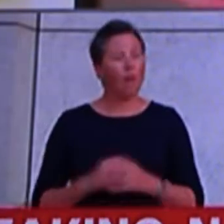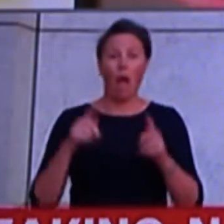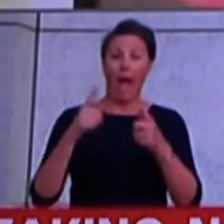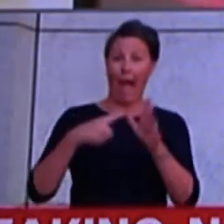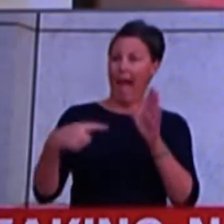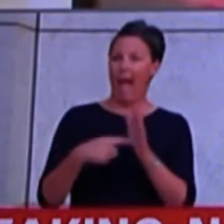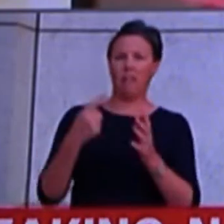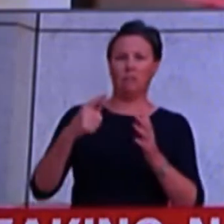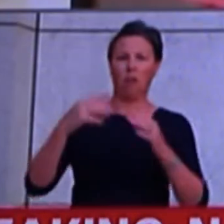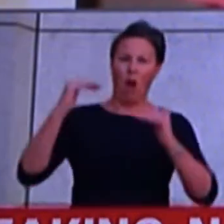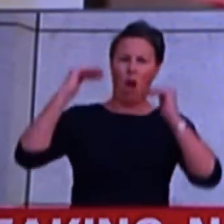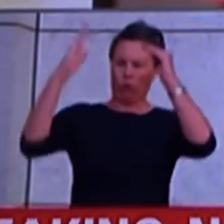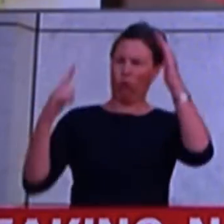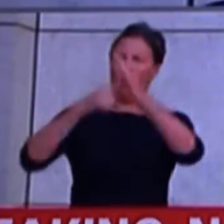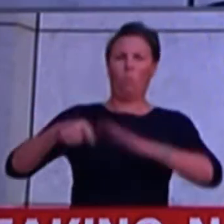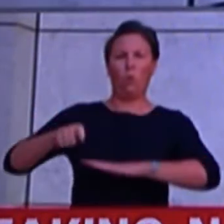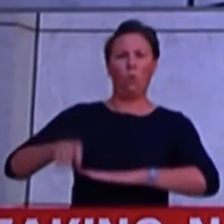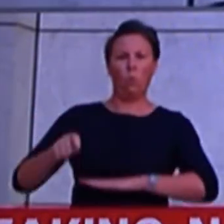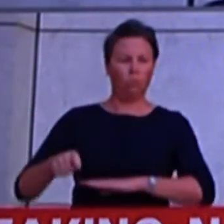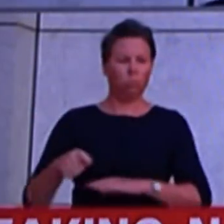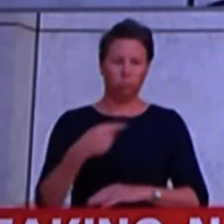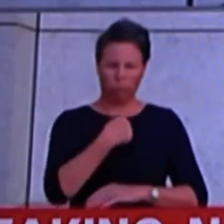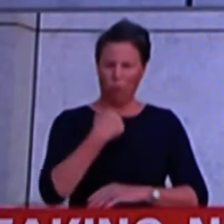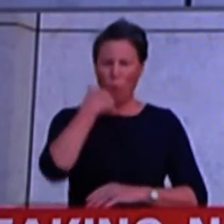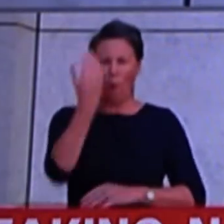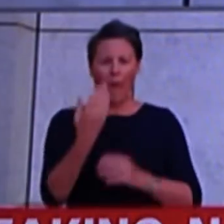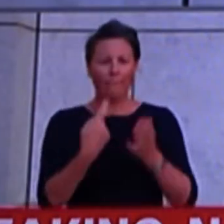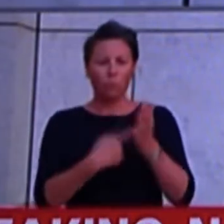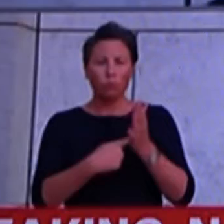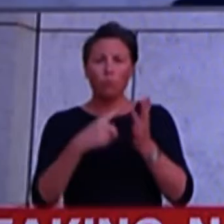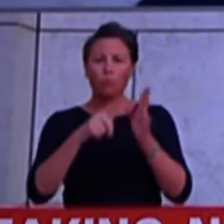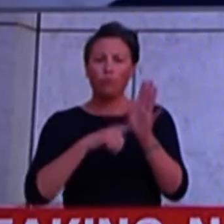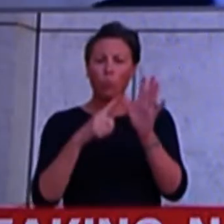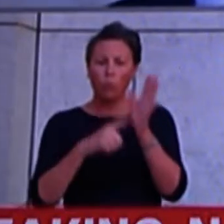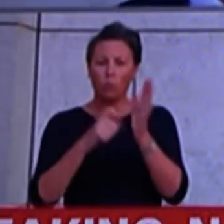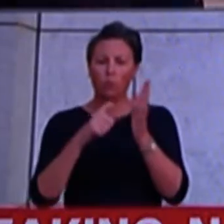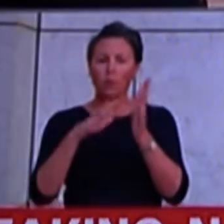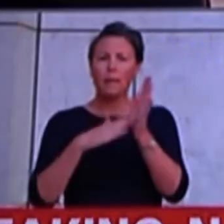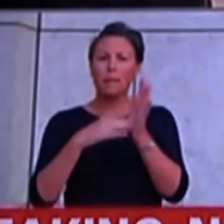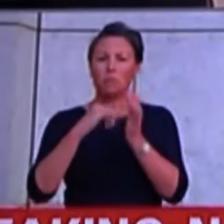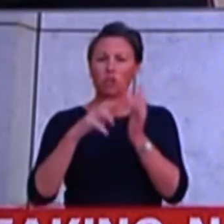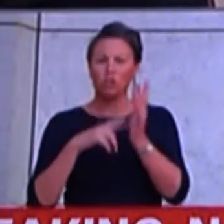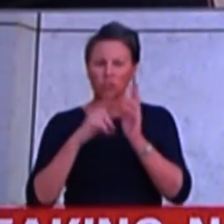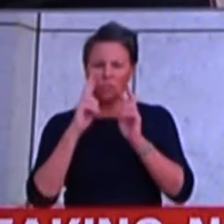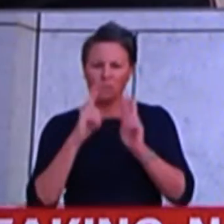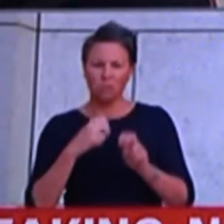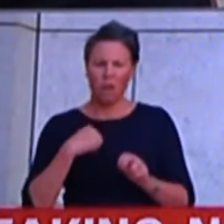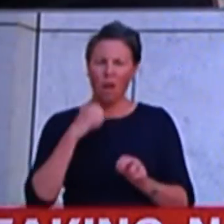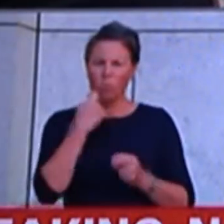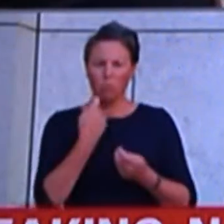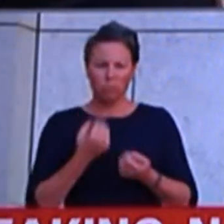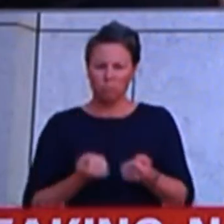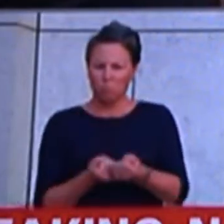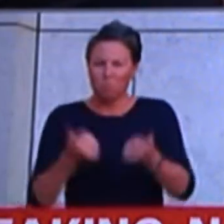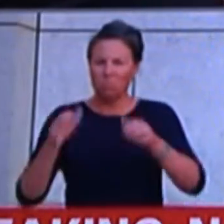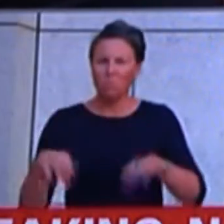or trying to stop it? We're always cooperating with the Royal Commissions. Sam? Just in relation to JobKeeper, are you concerned about these emerging